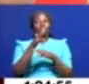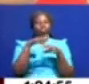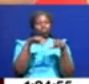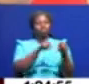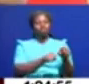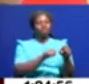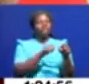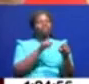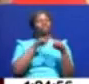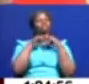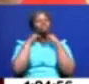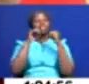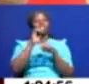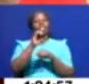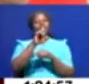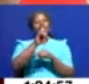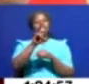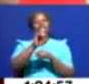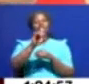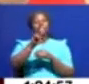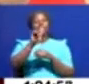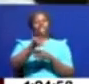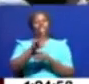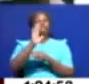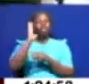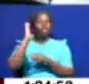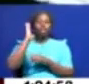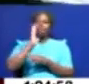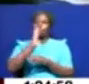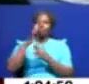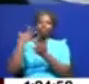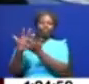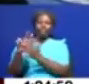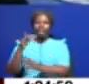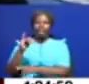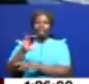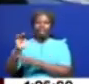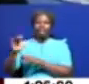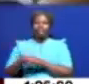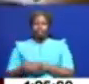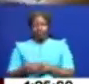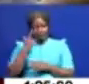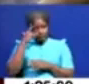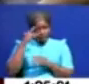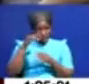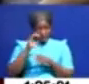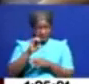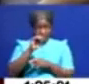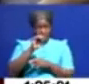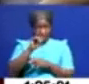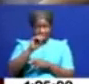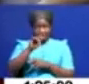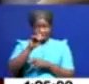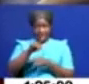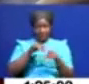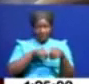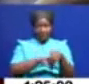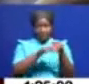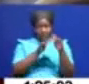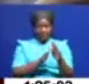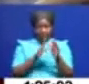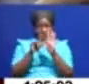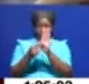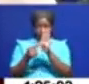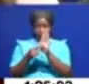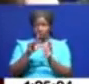to be jailed in the ICC court. For Ezekiel's followers like Dorcas Onjala, the New Life Prayer Center